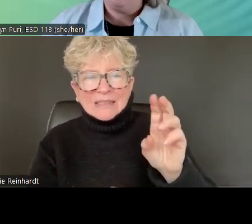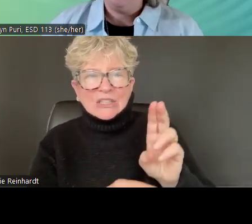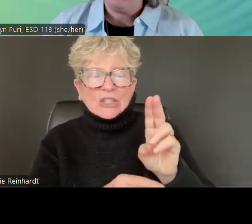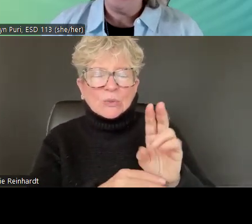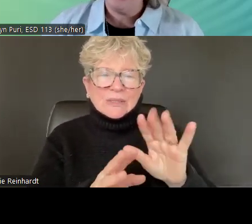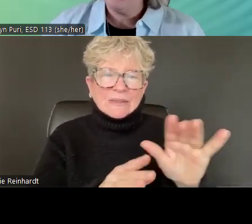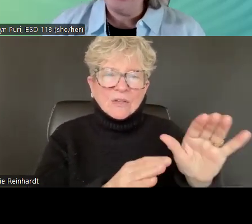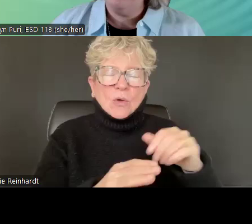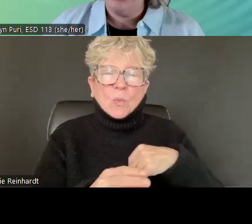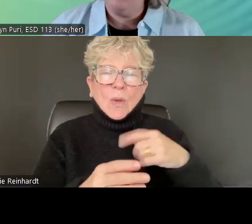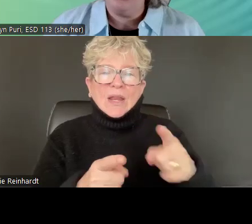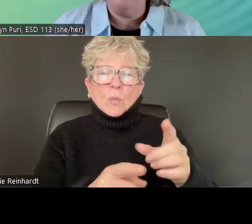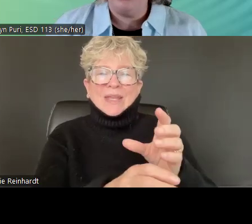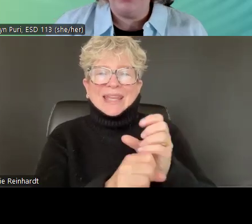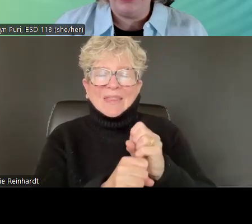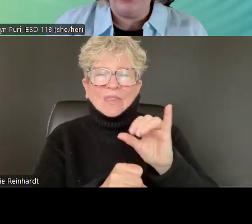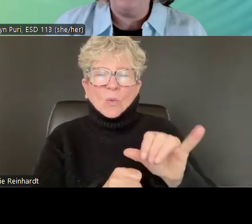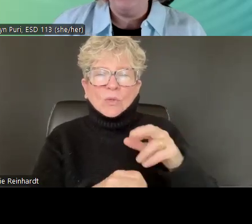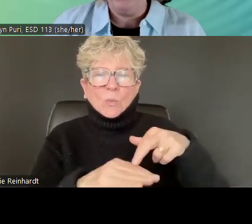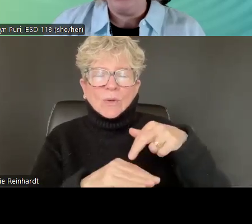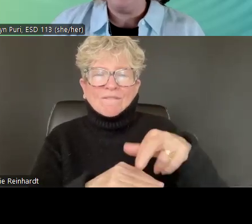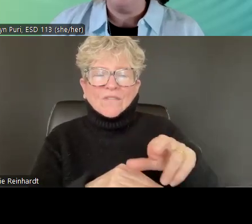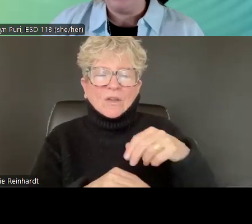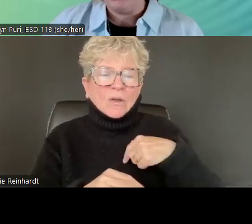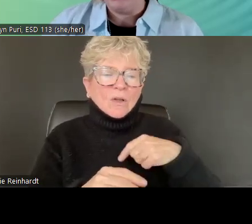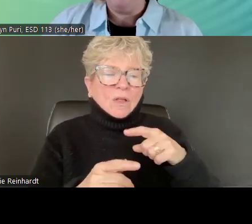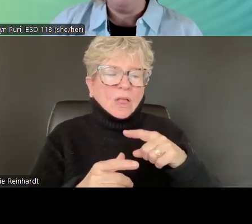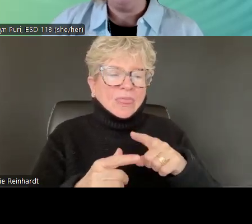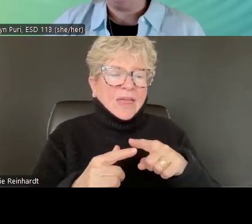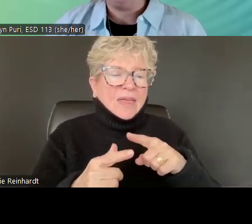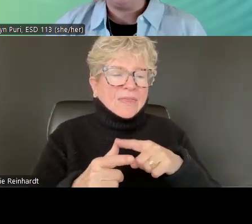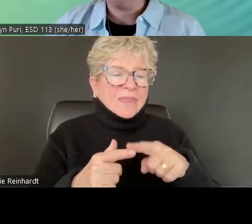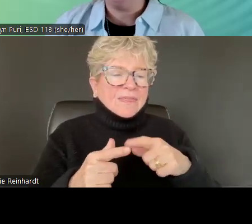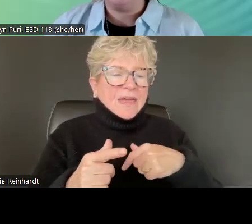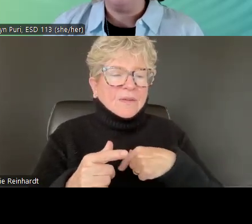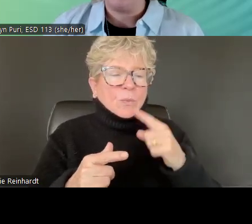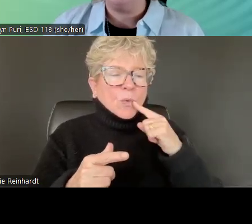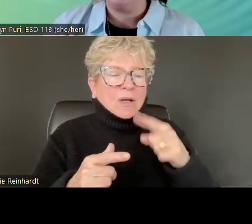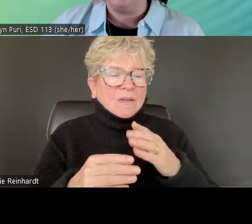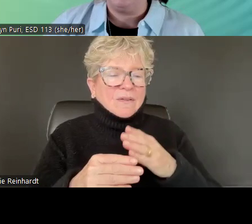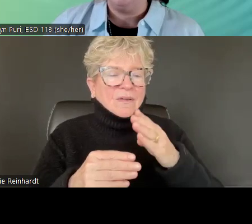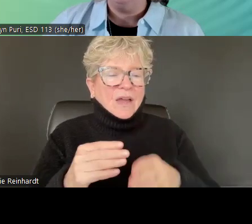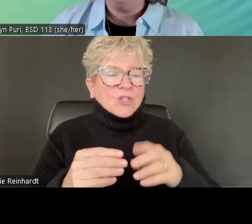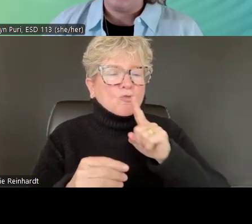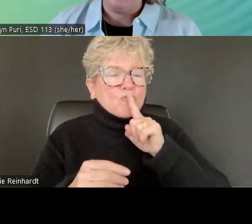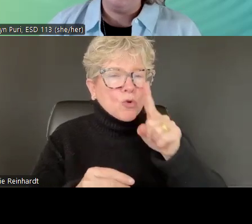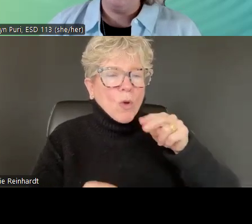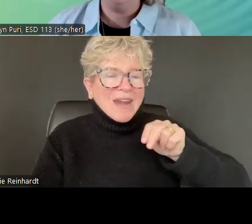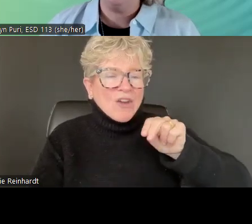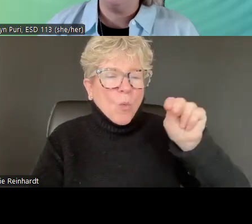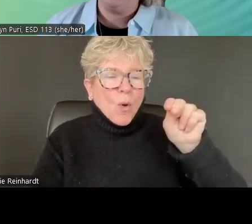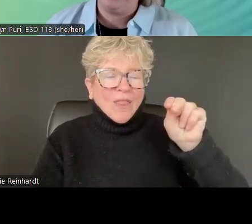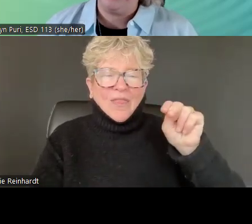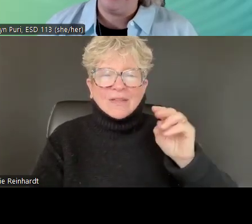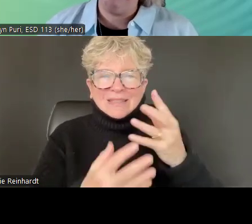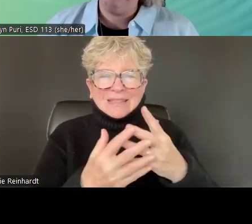those referrals, a student will complete a True North screening with me, as well as a GAIN